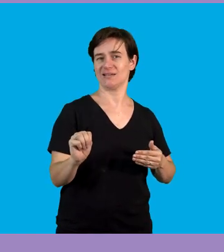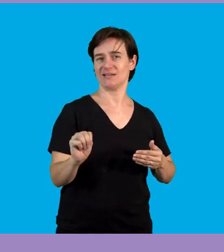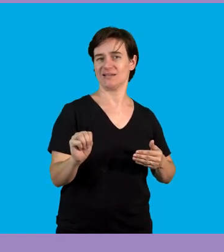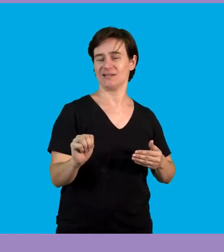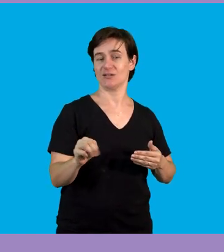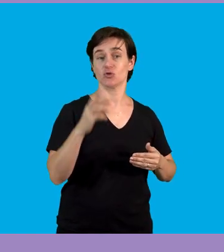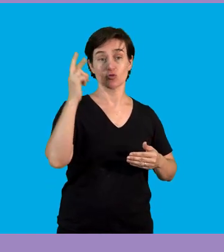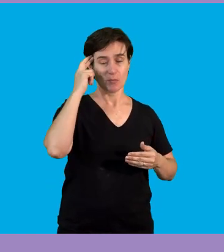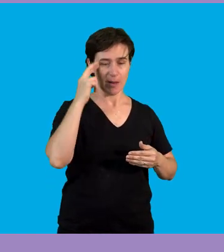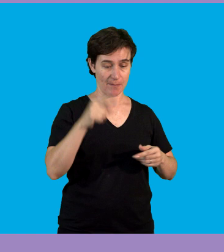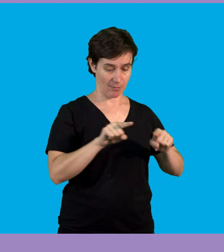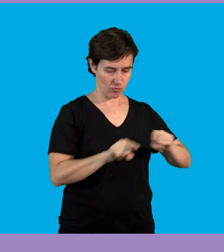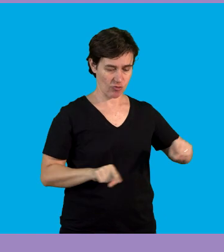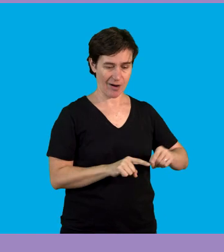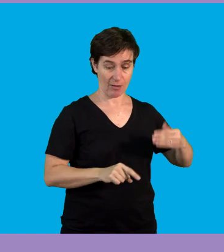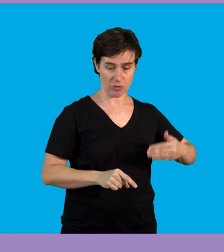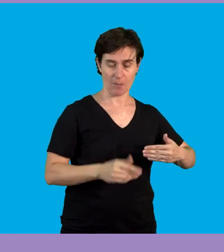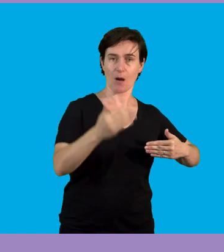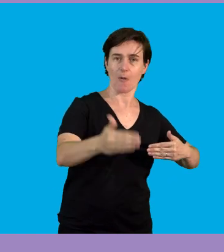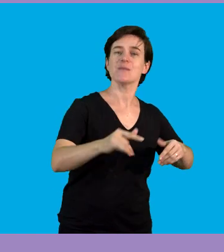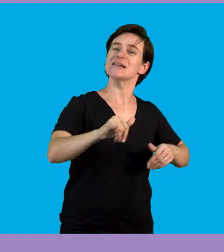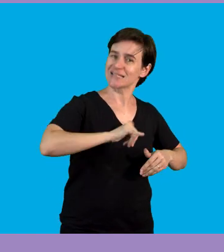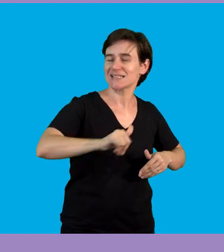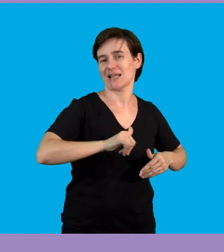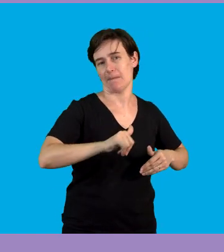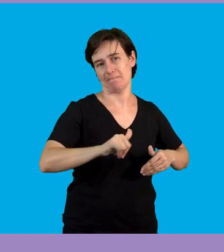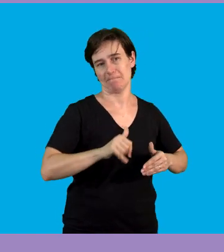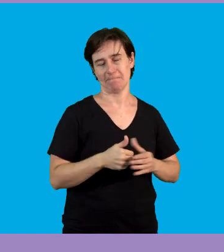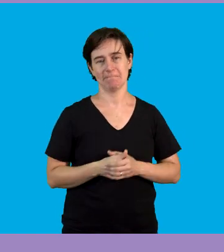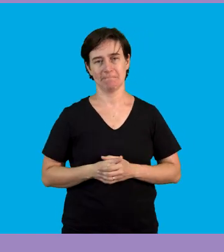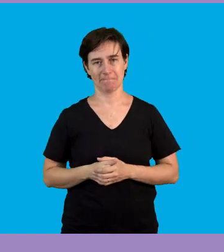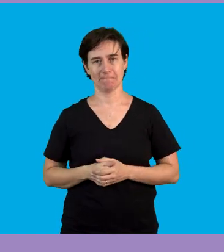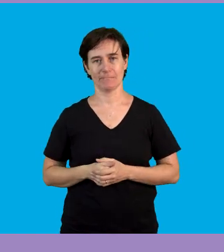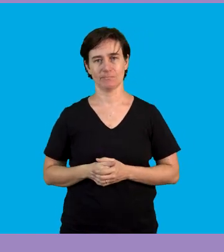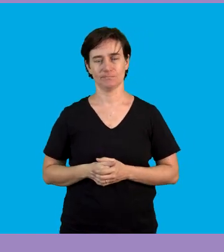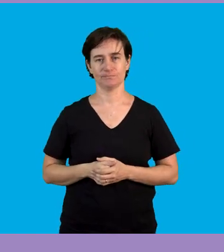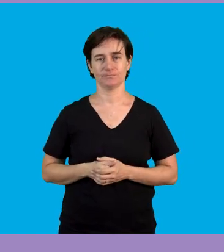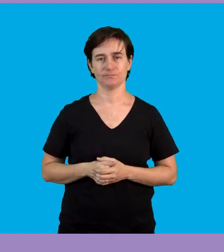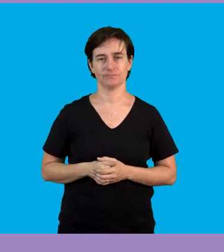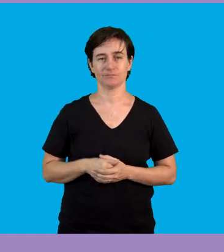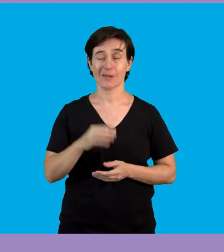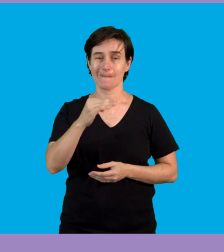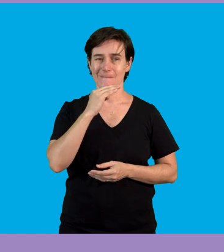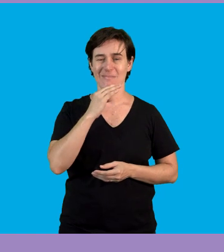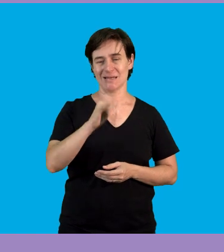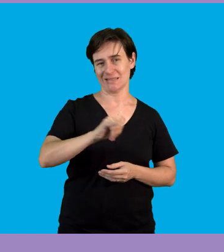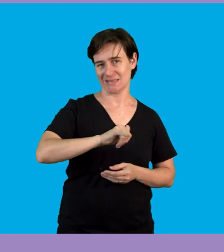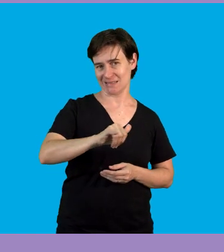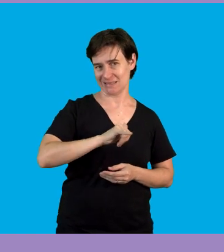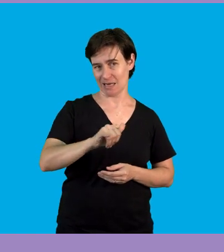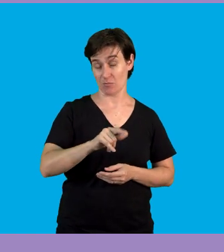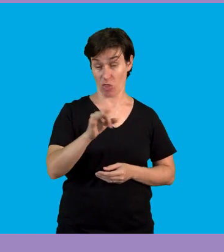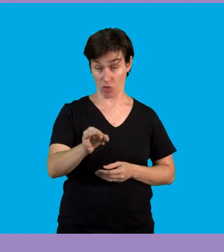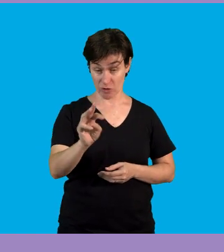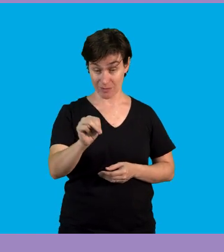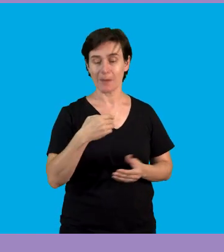remember, the top and the bottom of our prism, they are parallel and they are congruent as well, which means that the 13